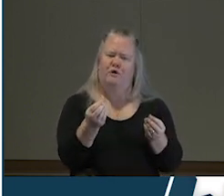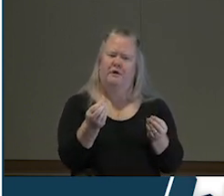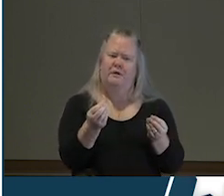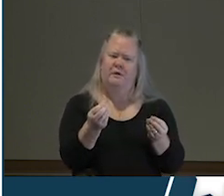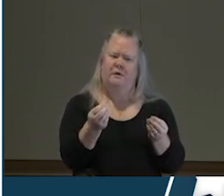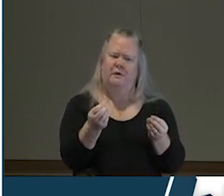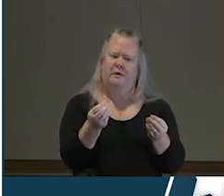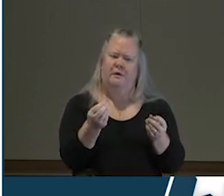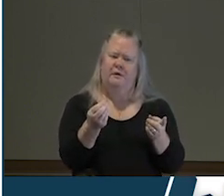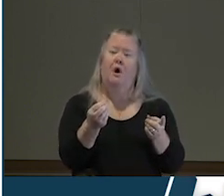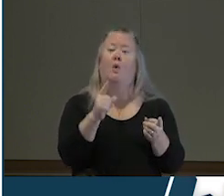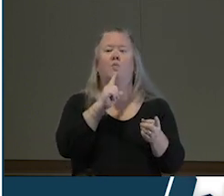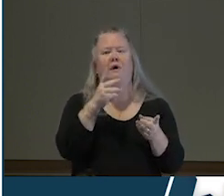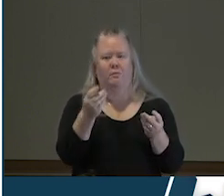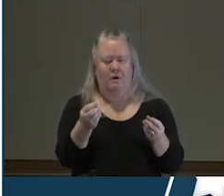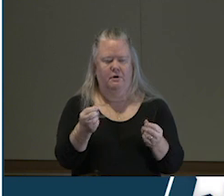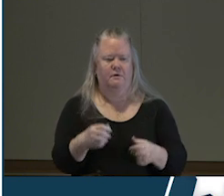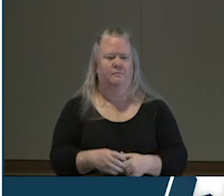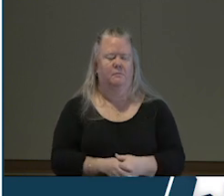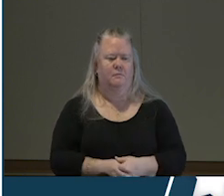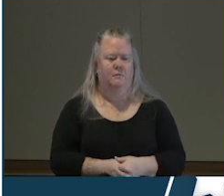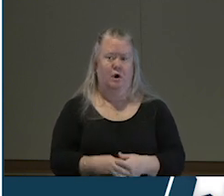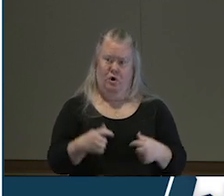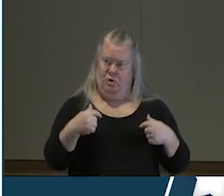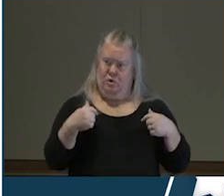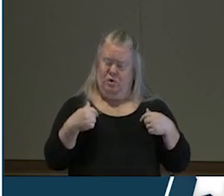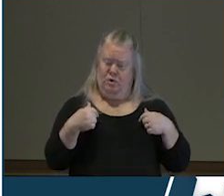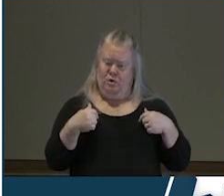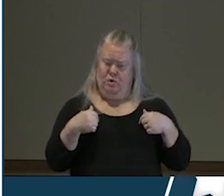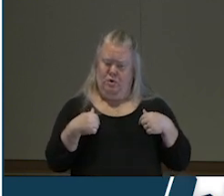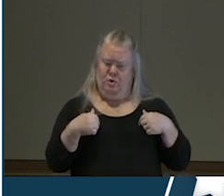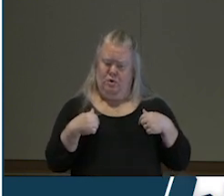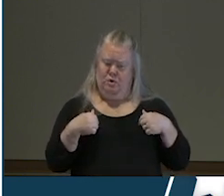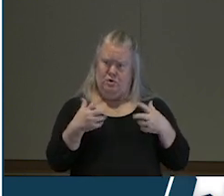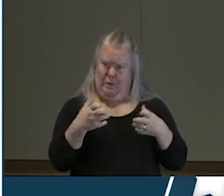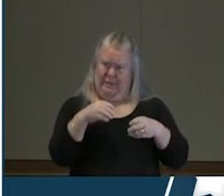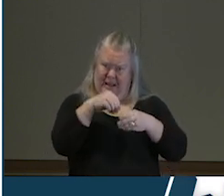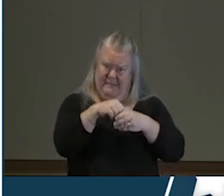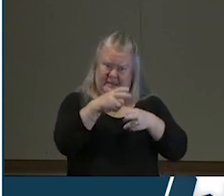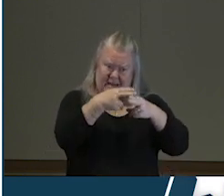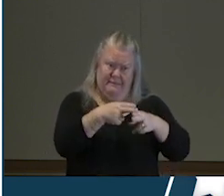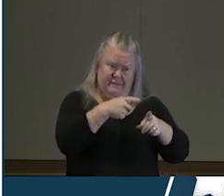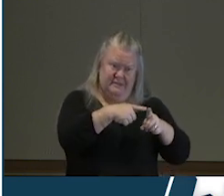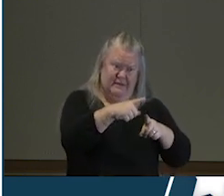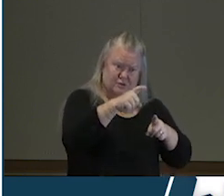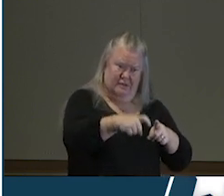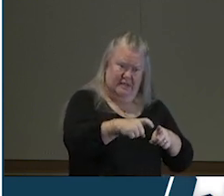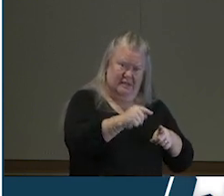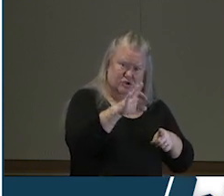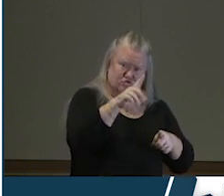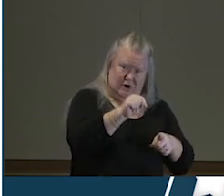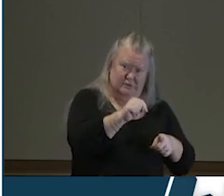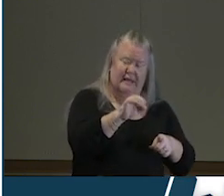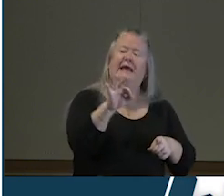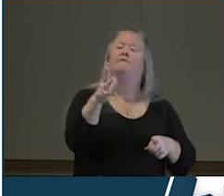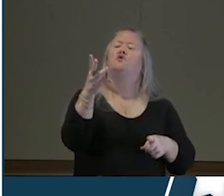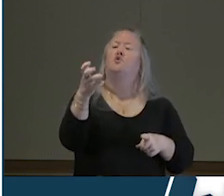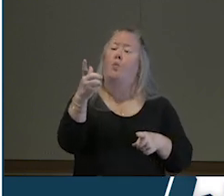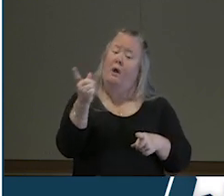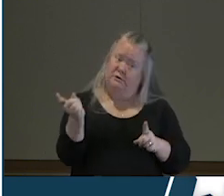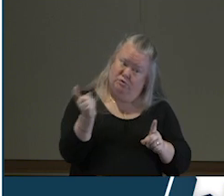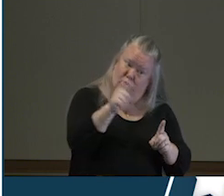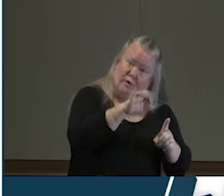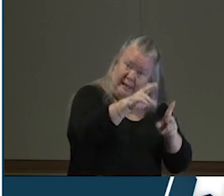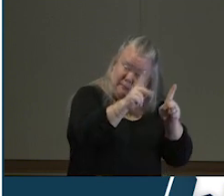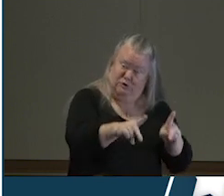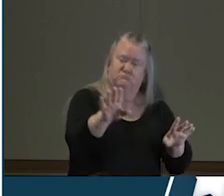so. Yes, real property, yes. Do we want that to be in the name of the special needs trust? If we want it to go to that